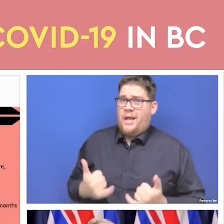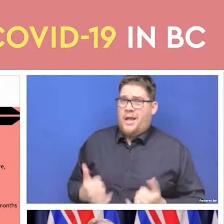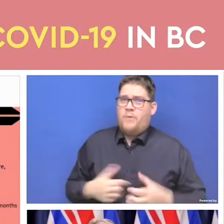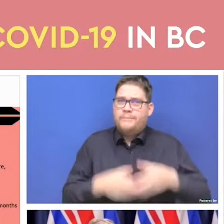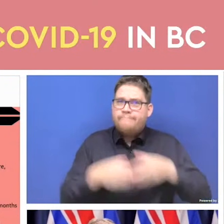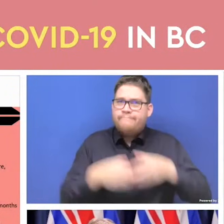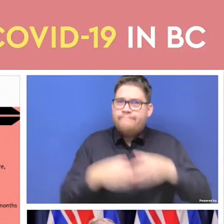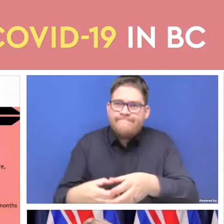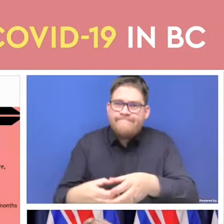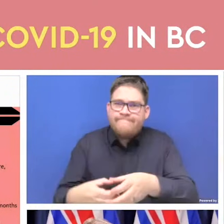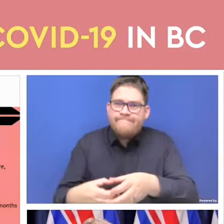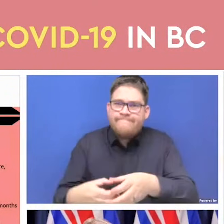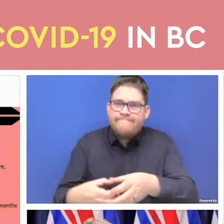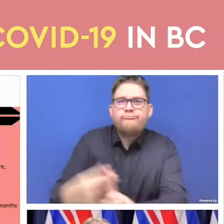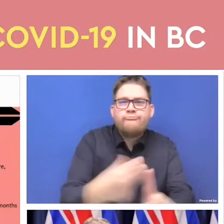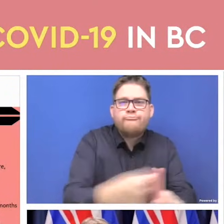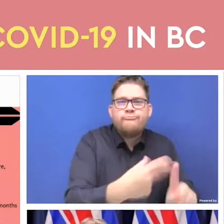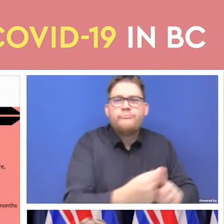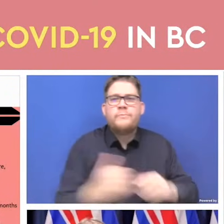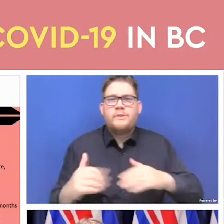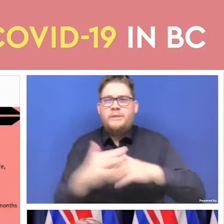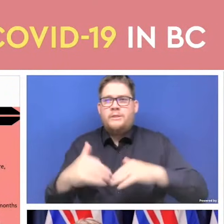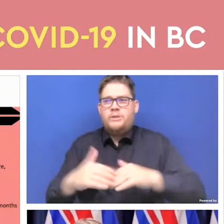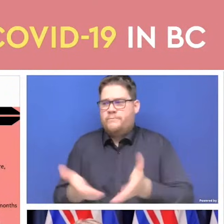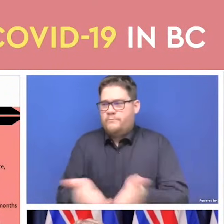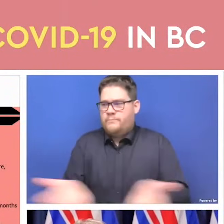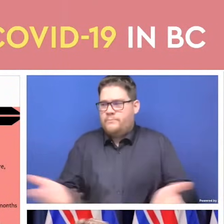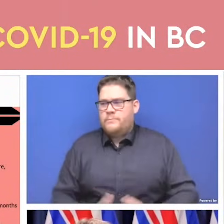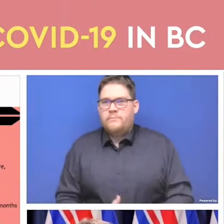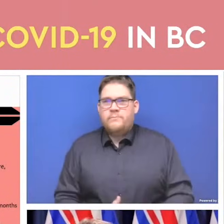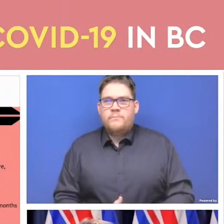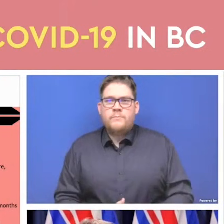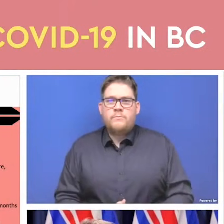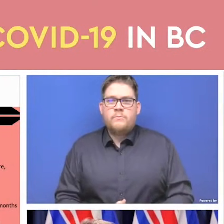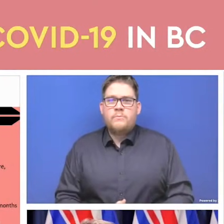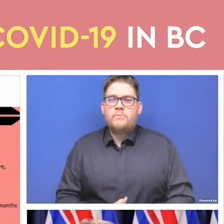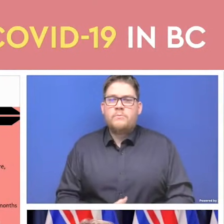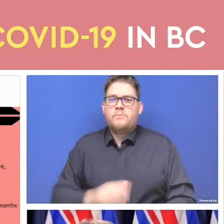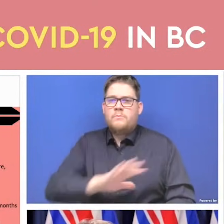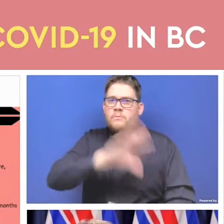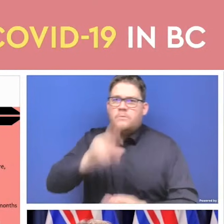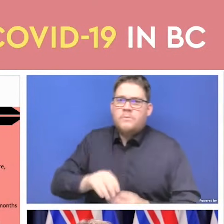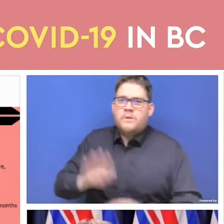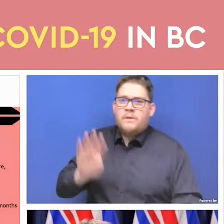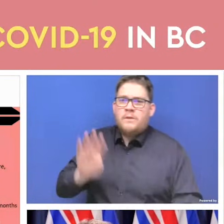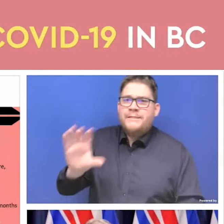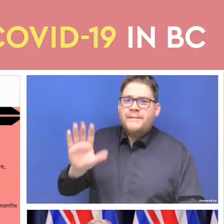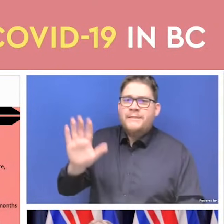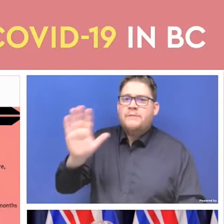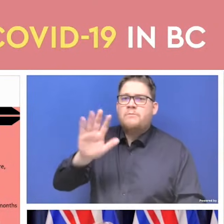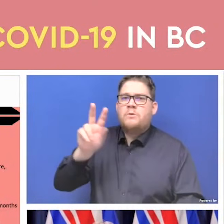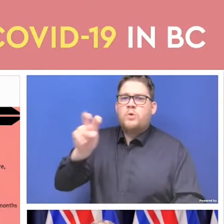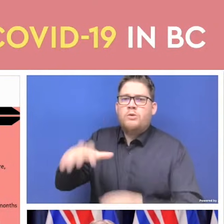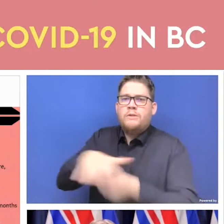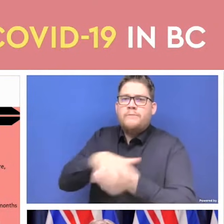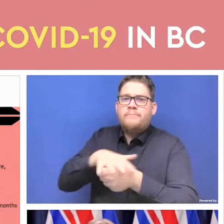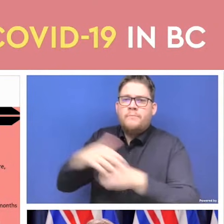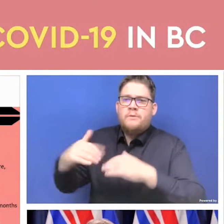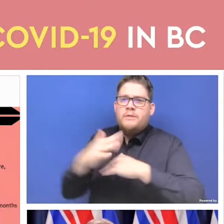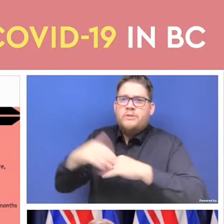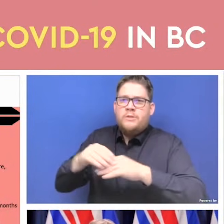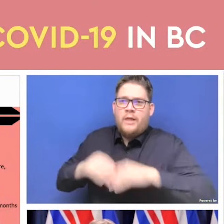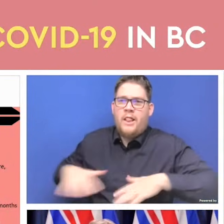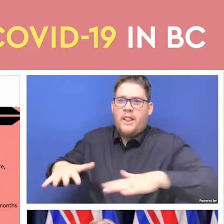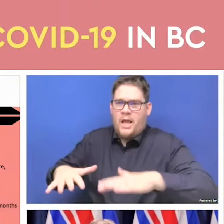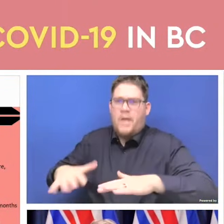Nation site, which, as you will probably remember, is in the range of 200 across the province. We will be opening up